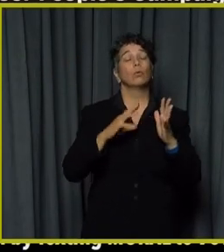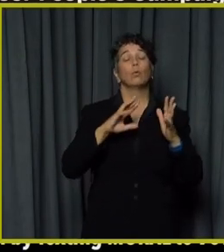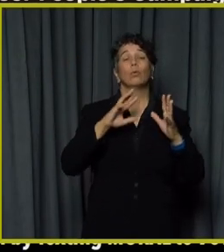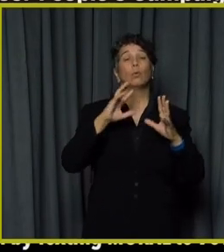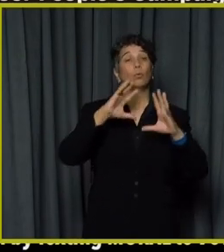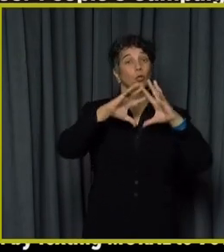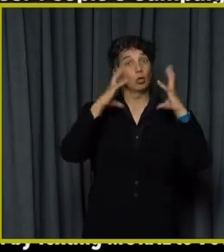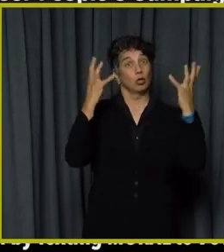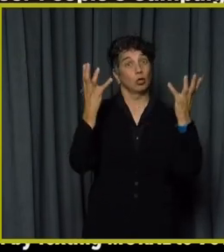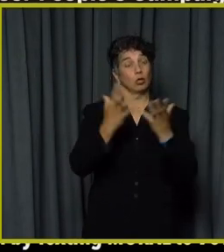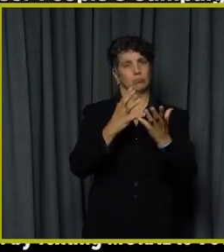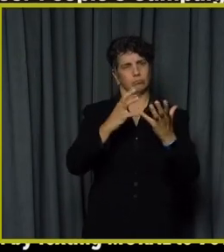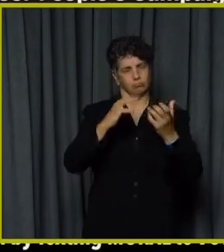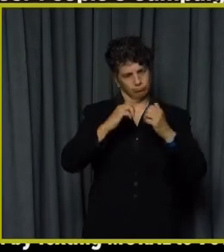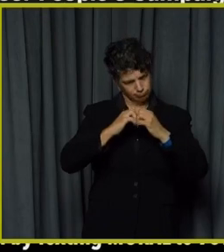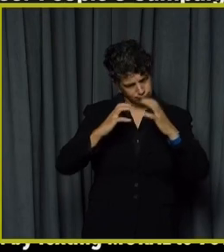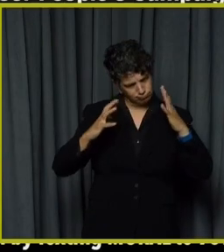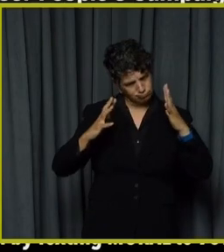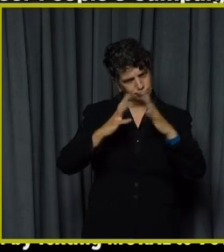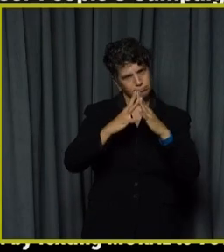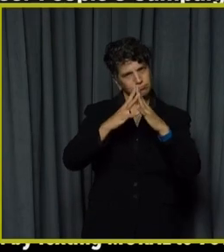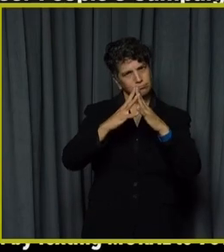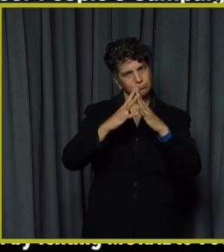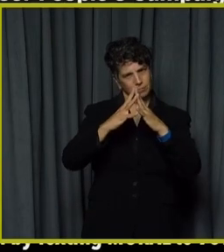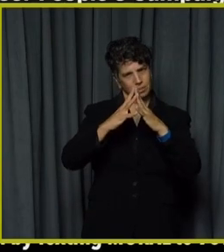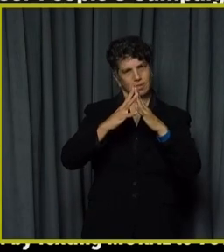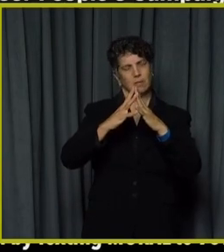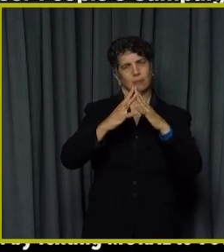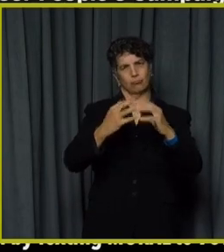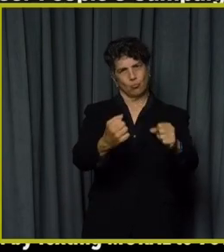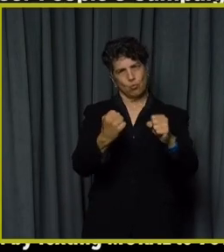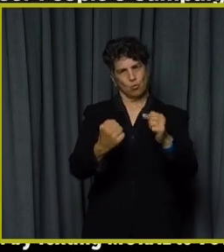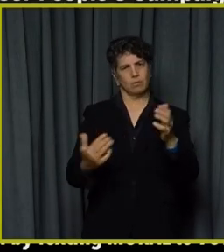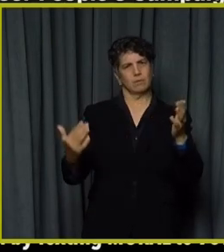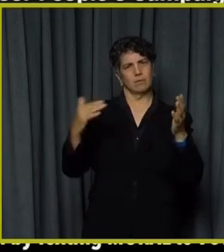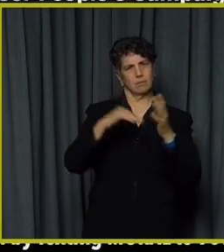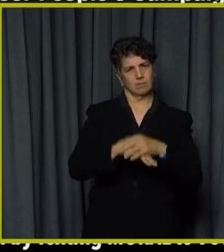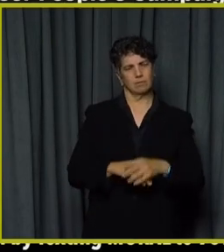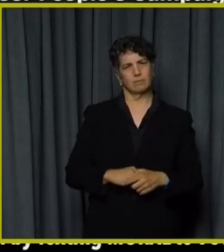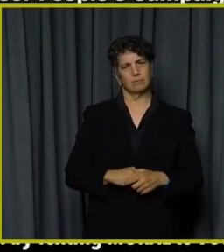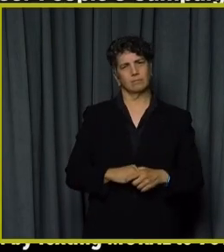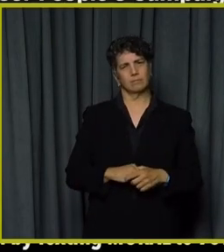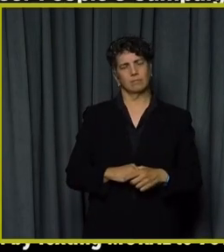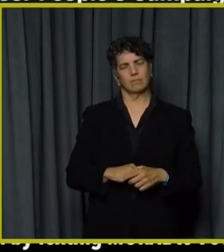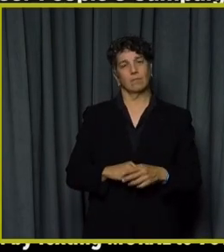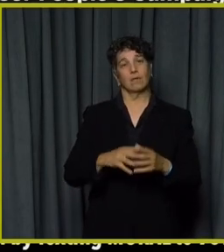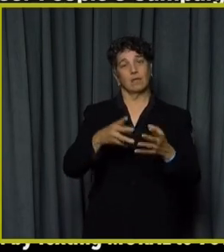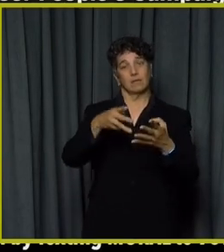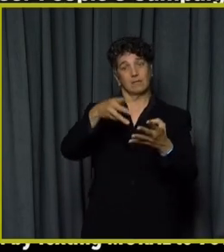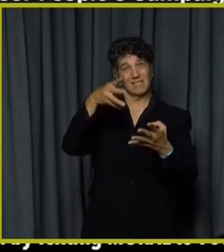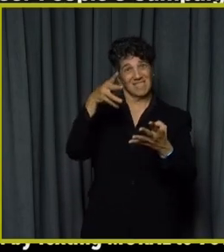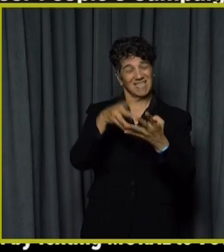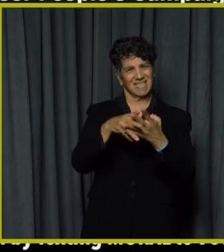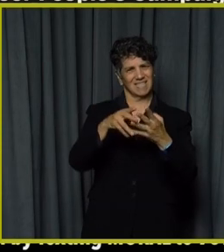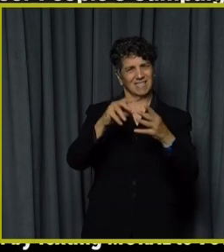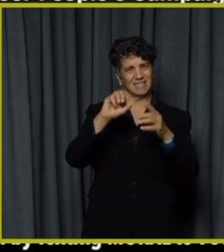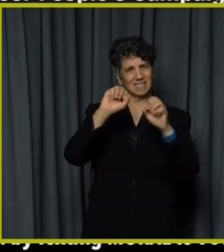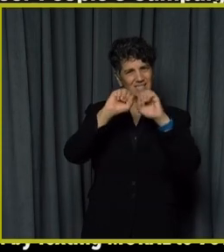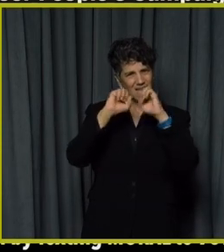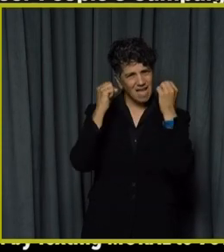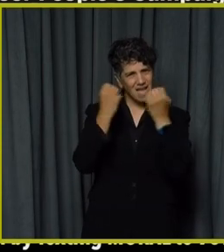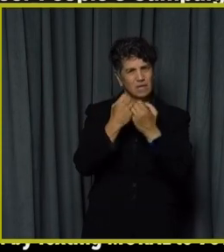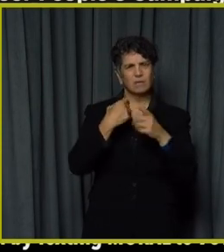economic redress that is rooted in the assumption that in a just society there can be no permanent class of poor, that